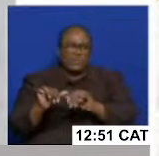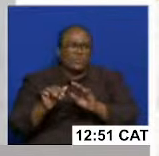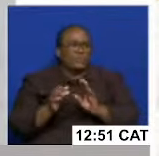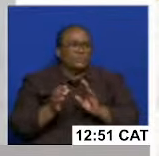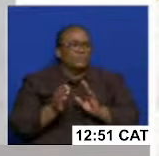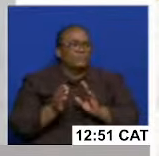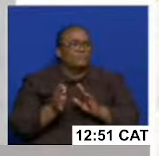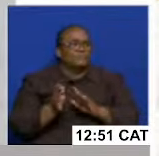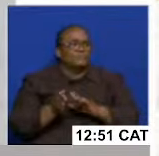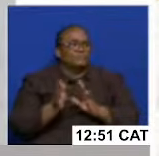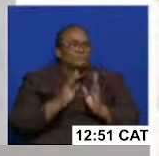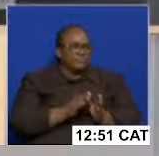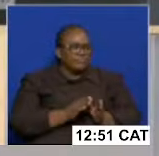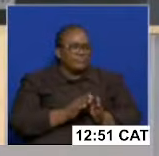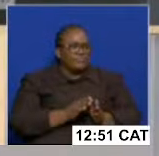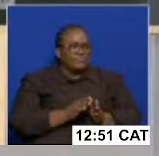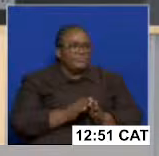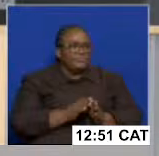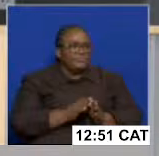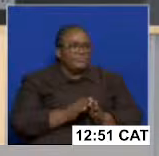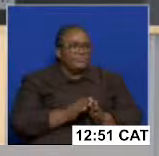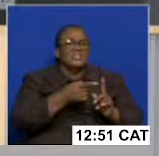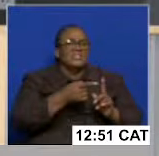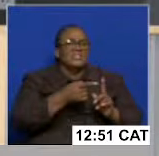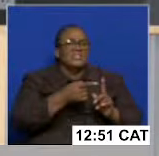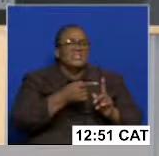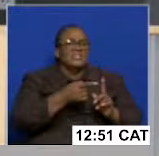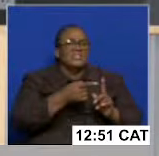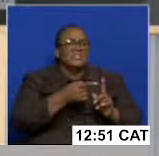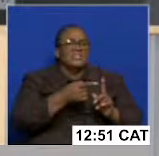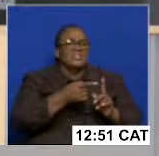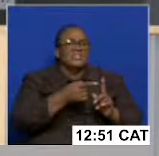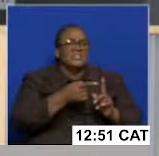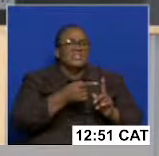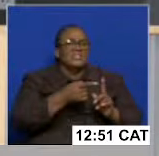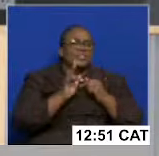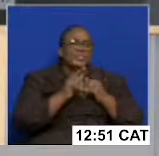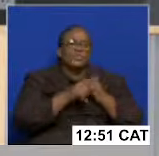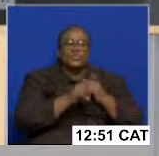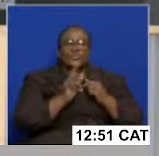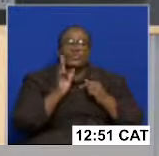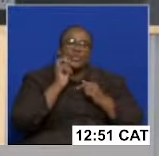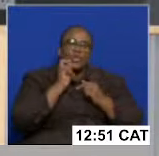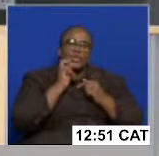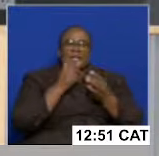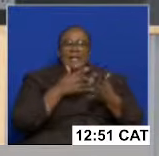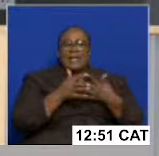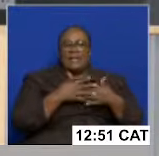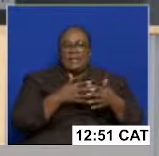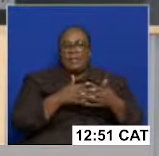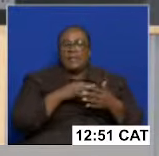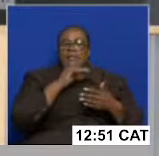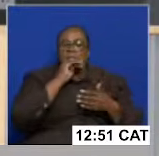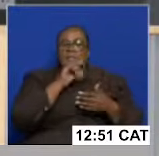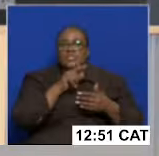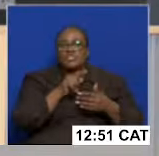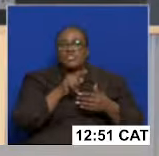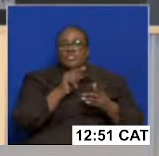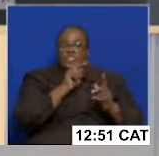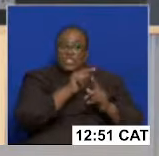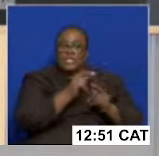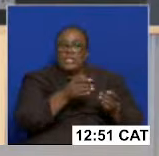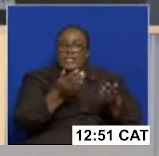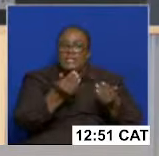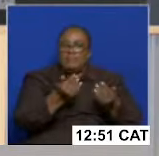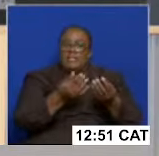what was she talking about when she said, have you heard anything? She obviously was expecting something from you, feedback from you.